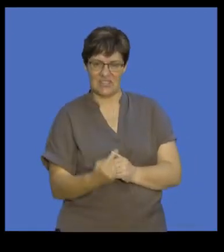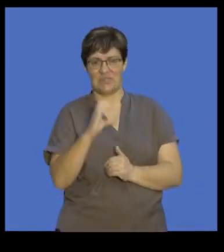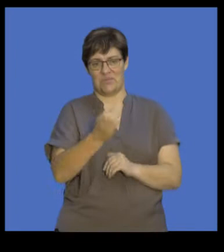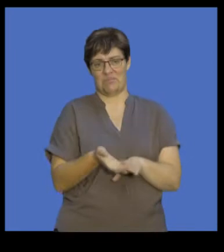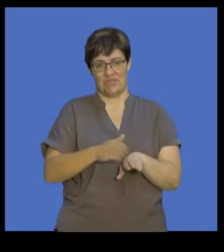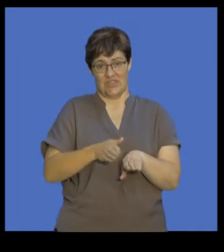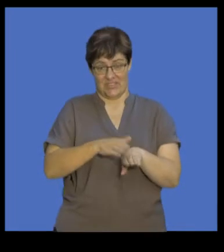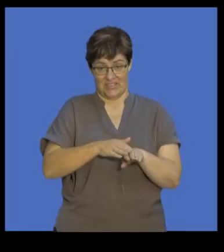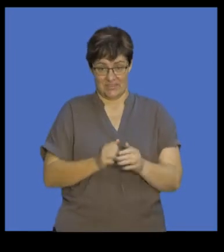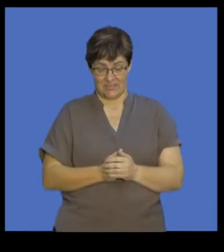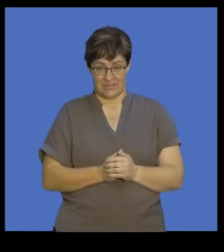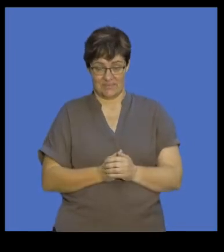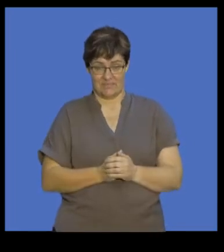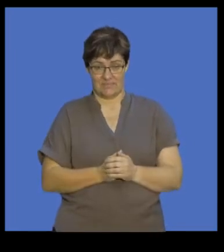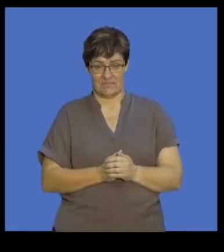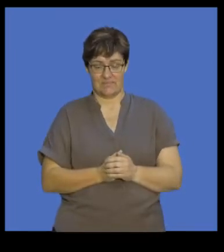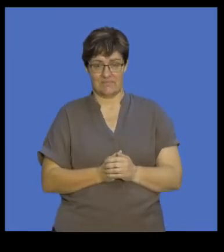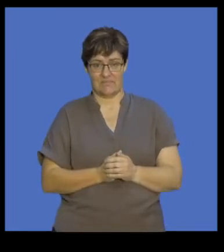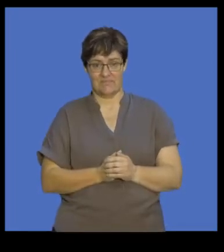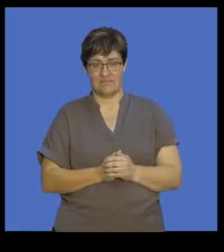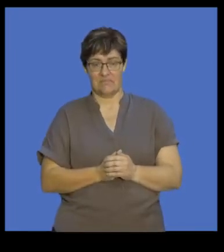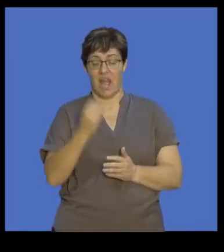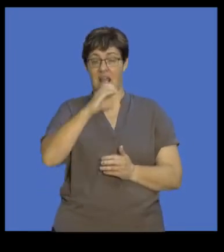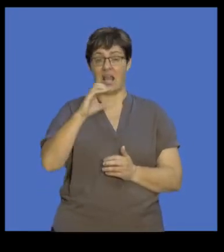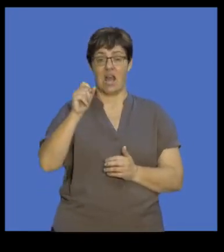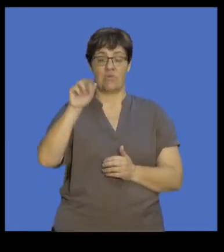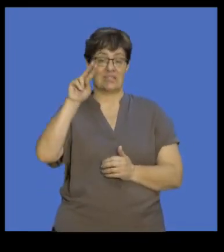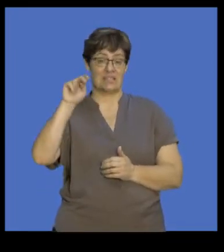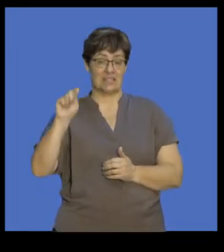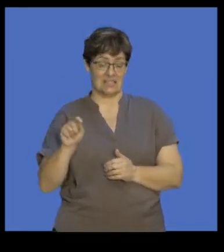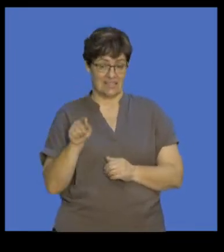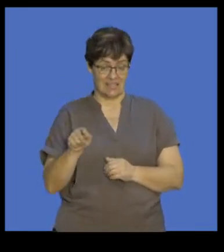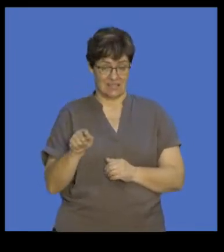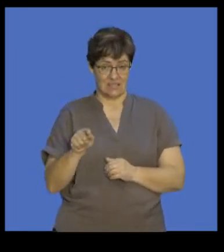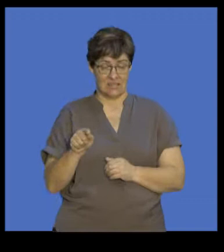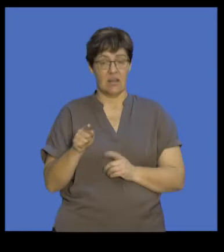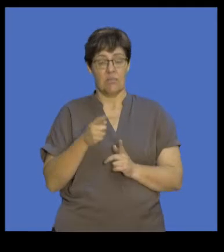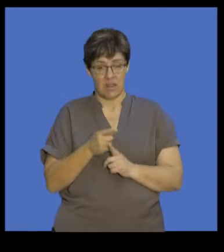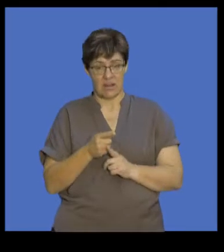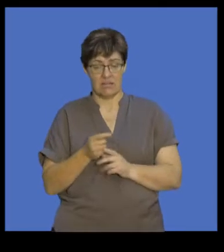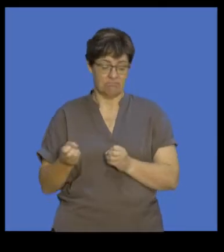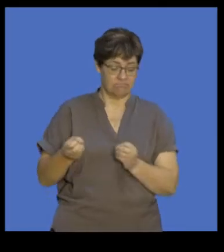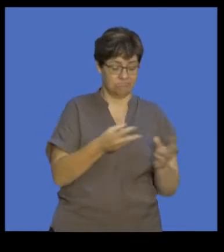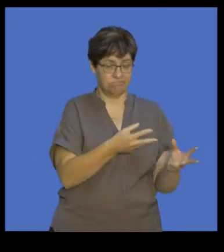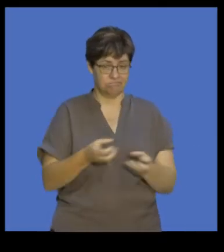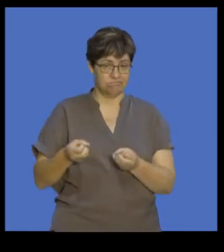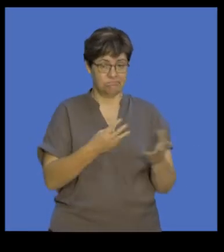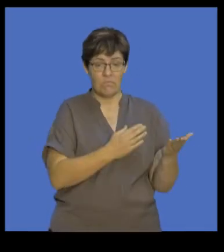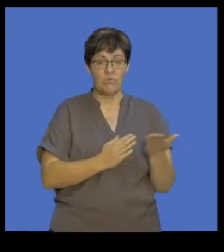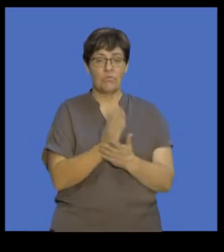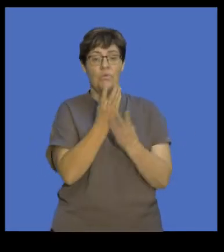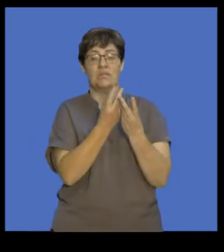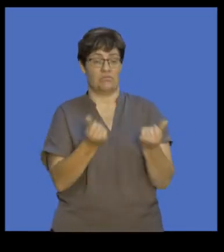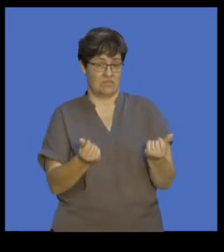charge. Now, in as far as, current is concerned, we know that current is transmitted through